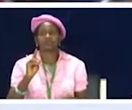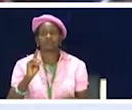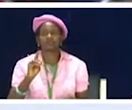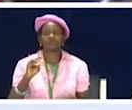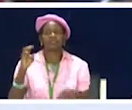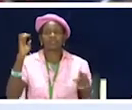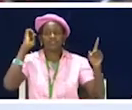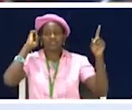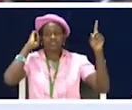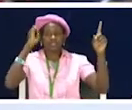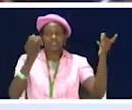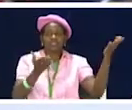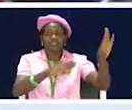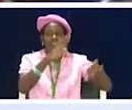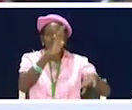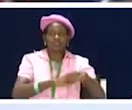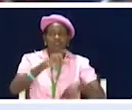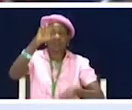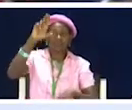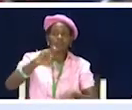he died on the cross.